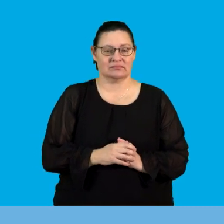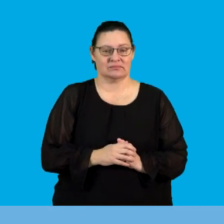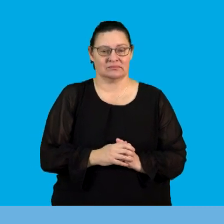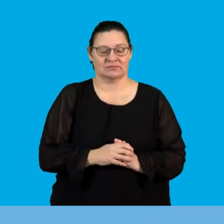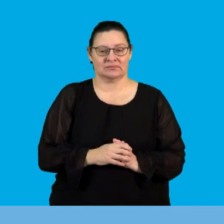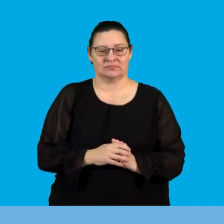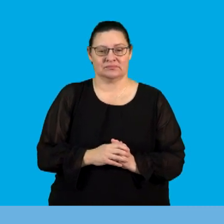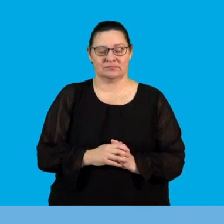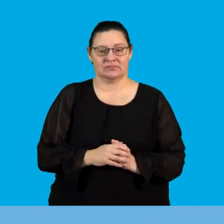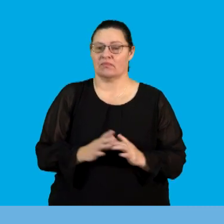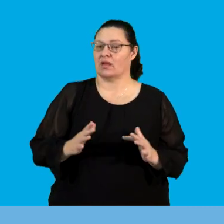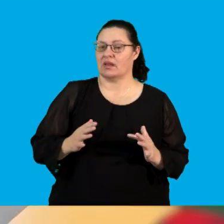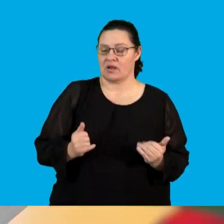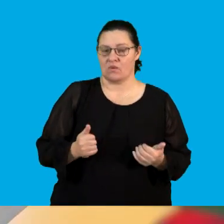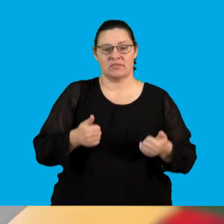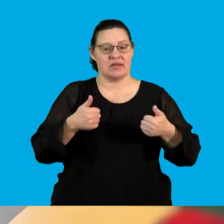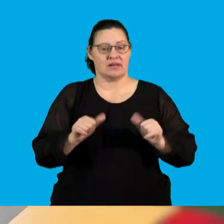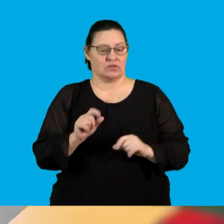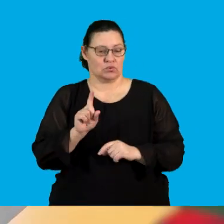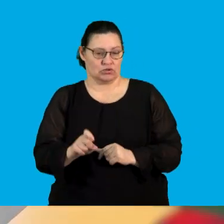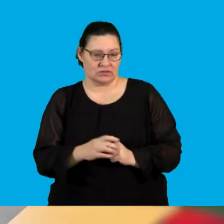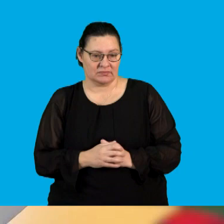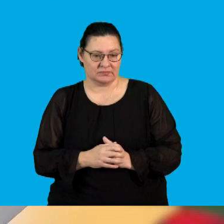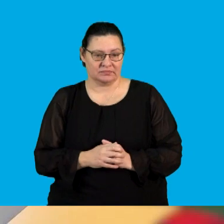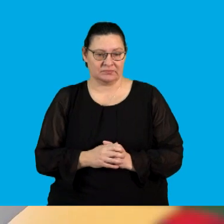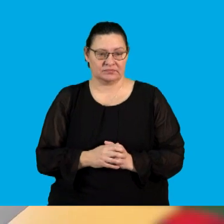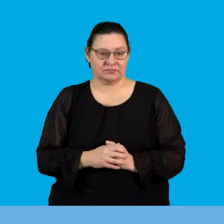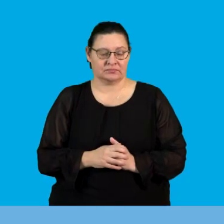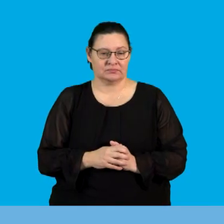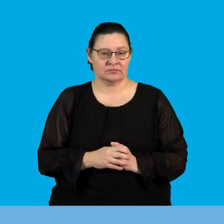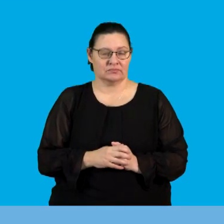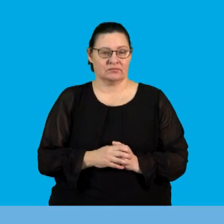will be formed. Now, next question.